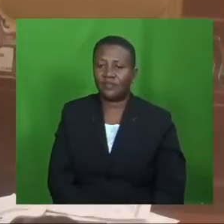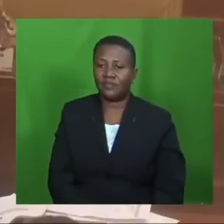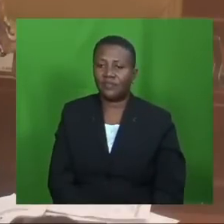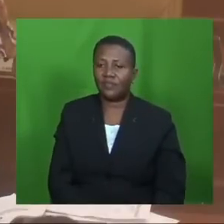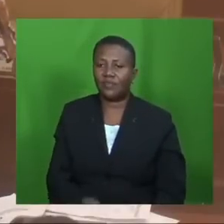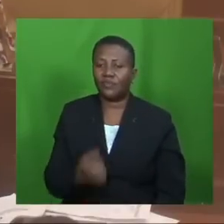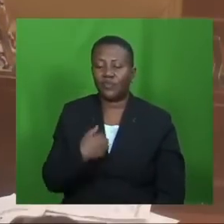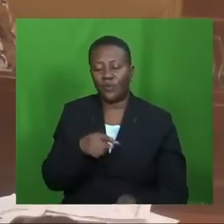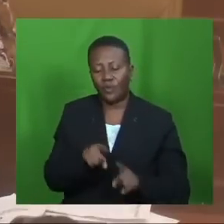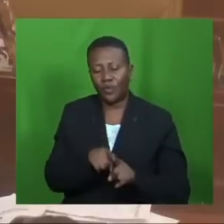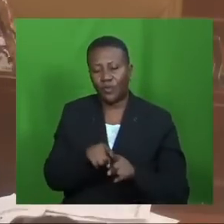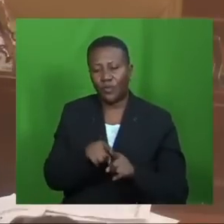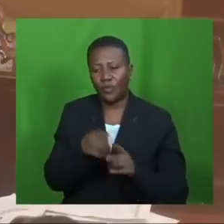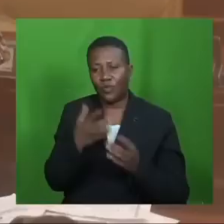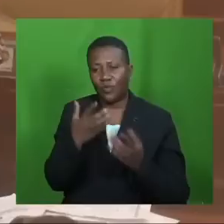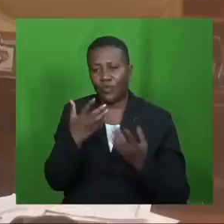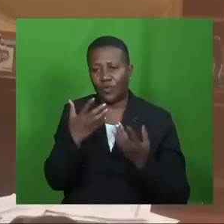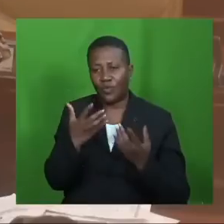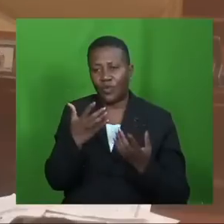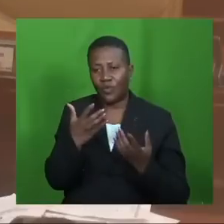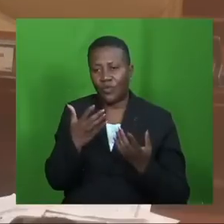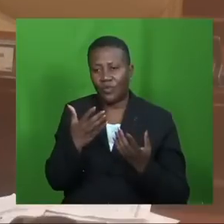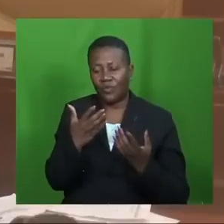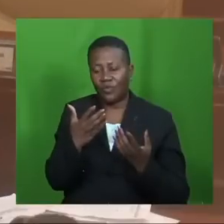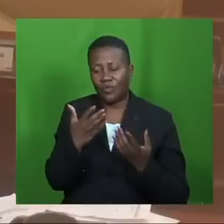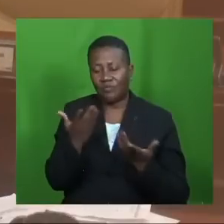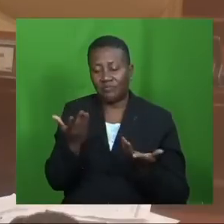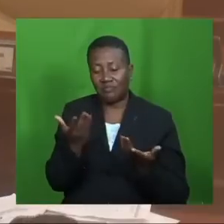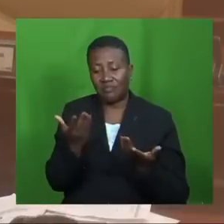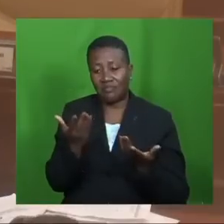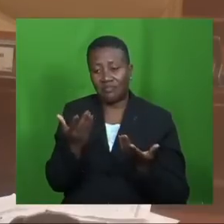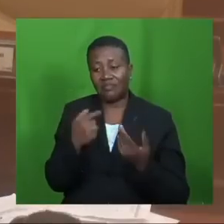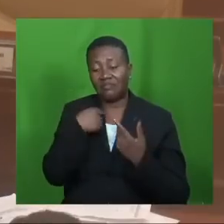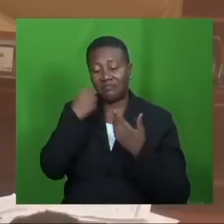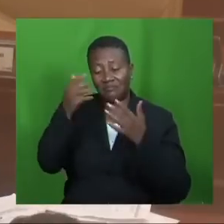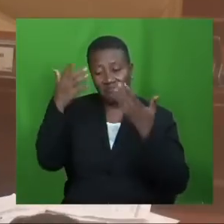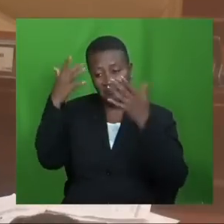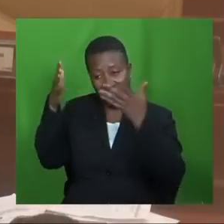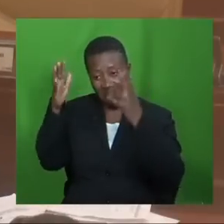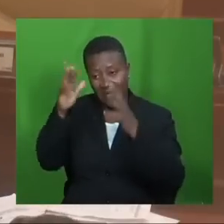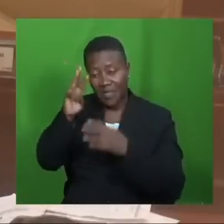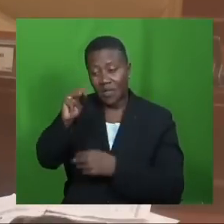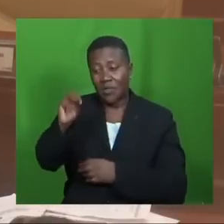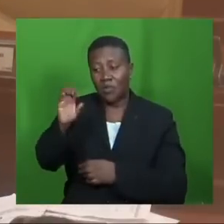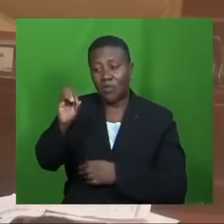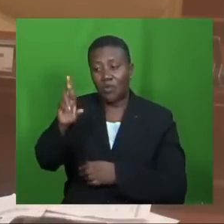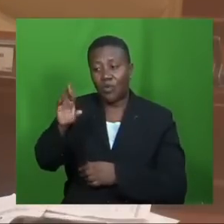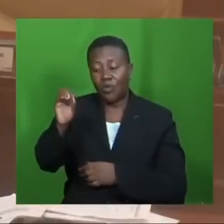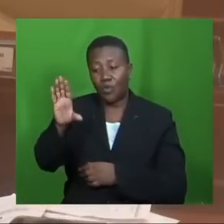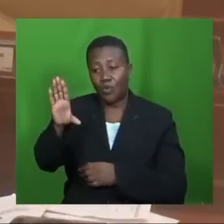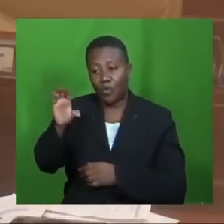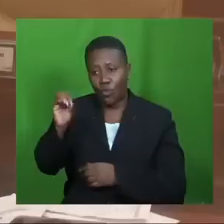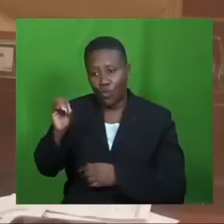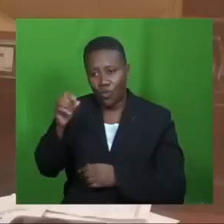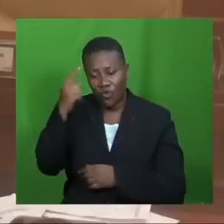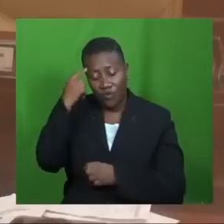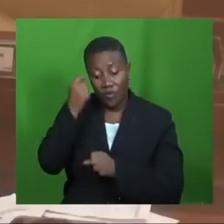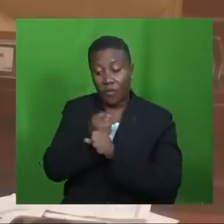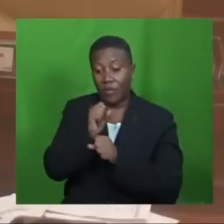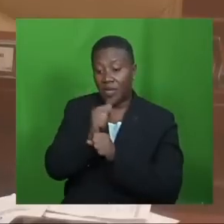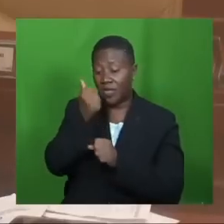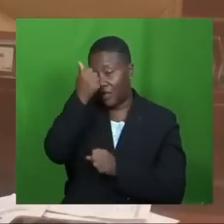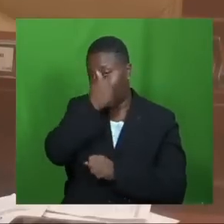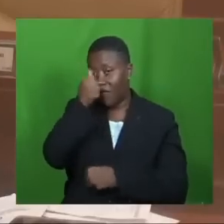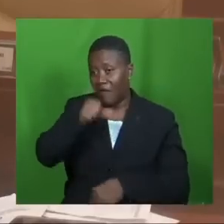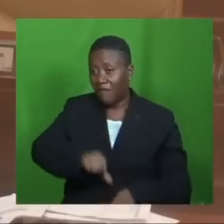commend Morocco for making Africa proud, for going through all the group